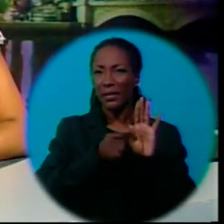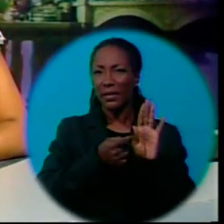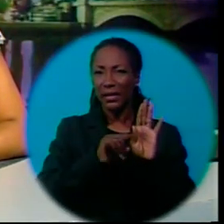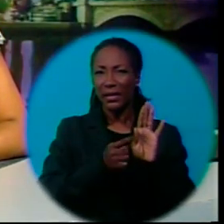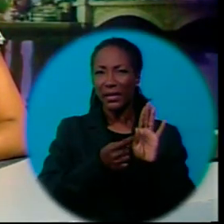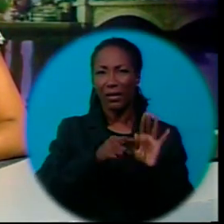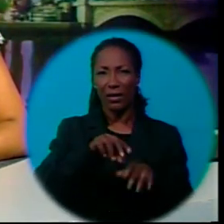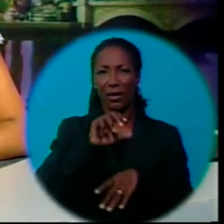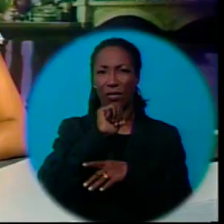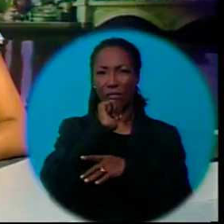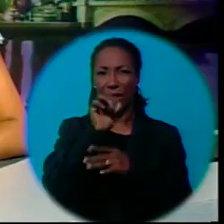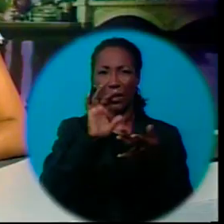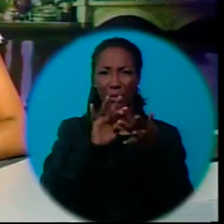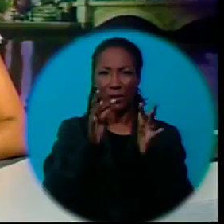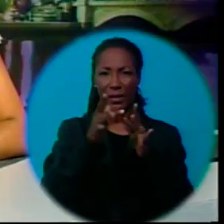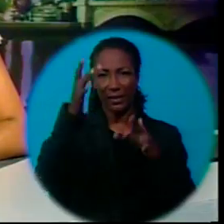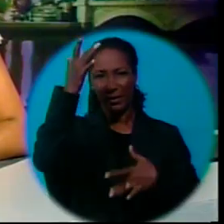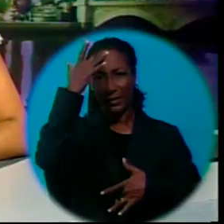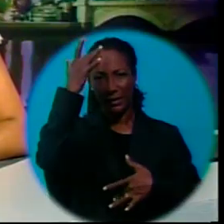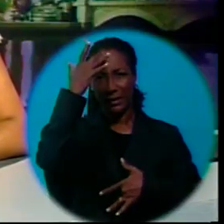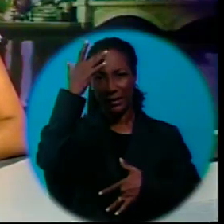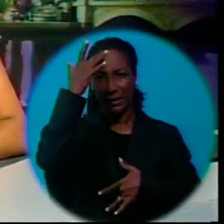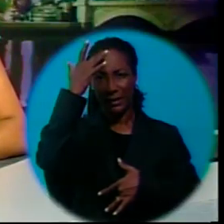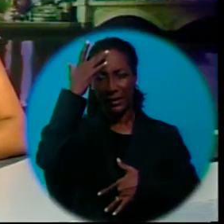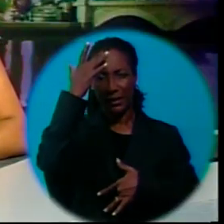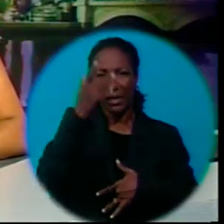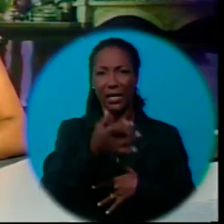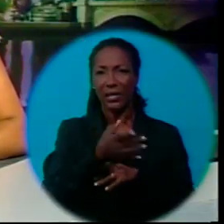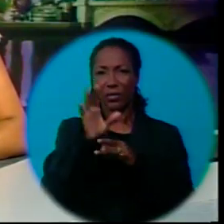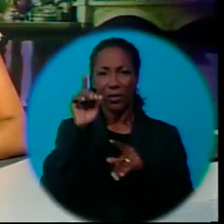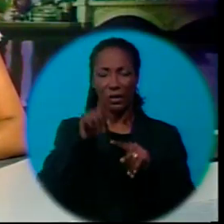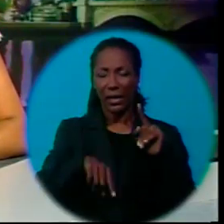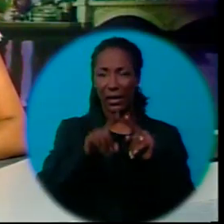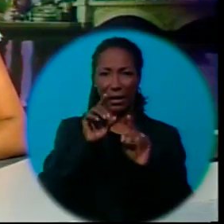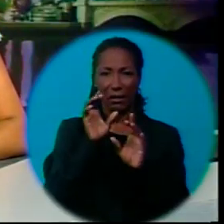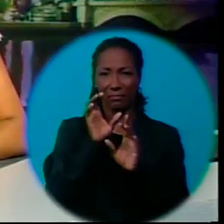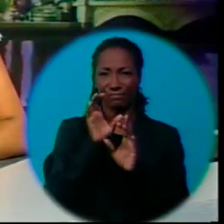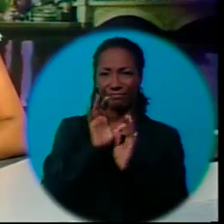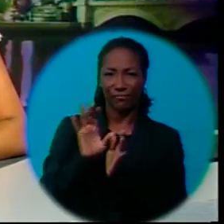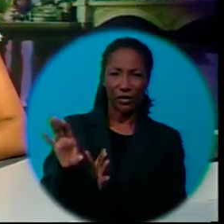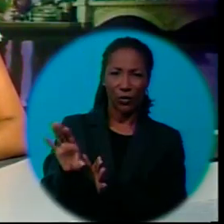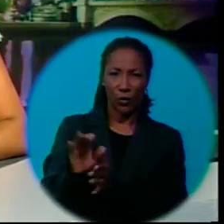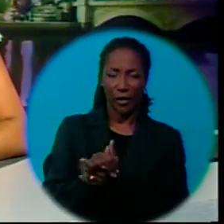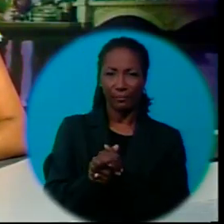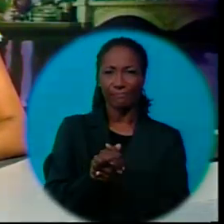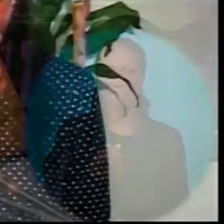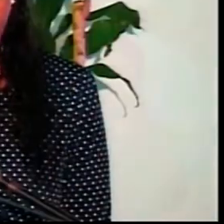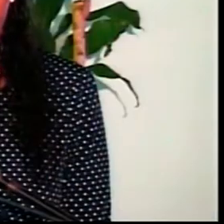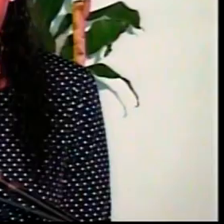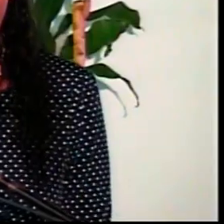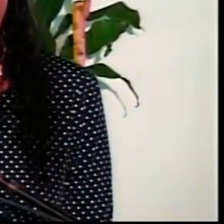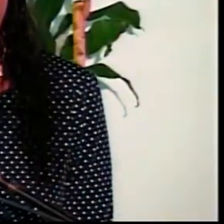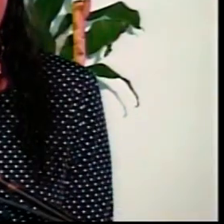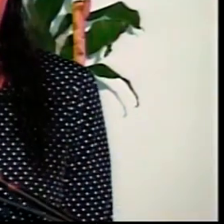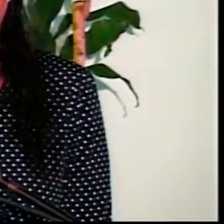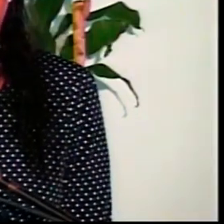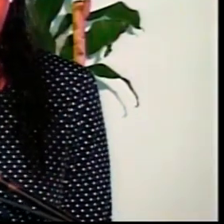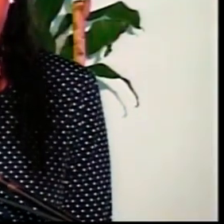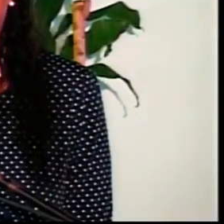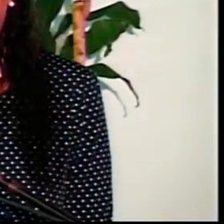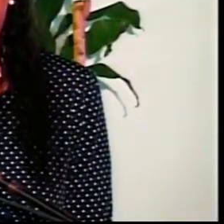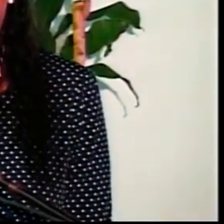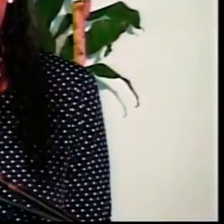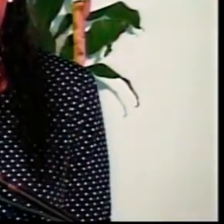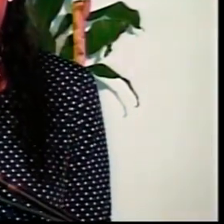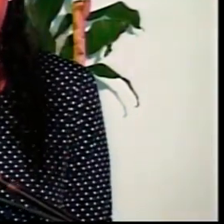communicable diseases is an issue the Barbadian workforce cannot ignore in fact Minister of Labor Social Security and Human Resource Development